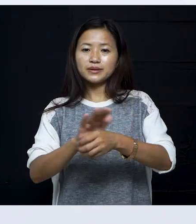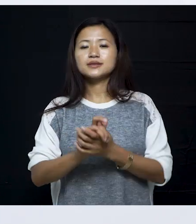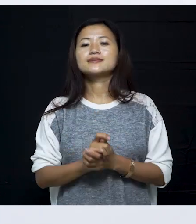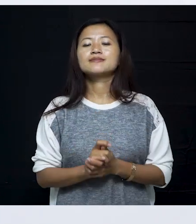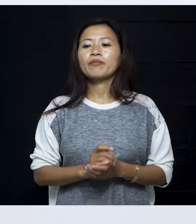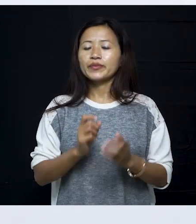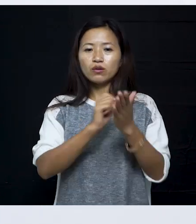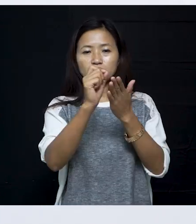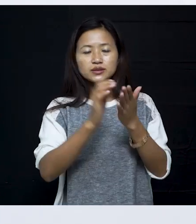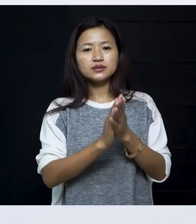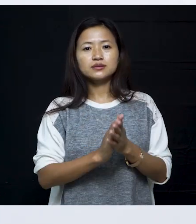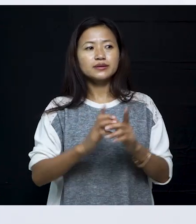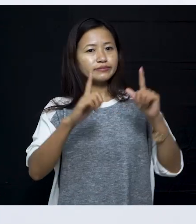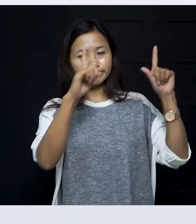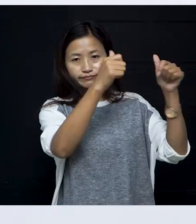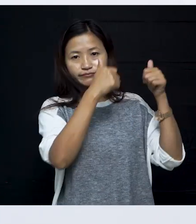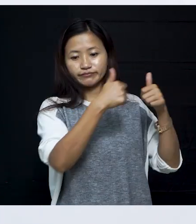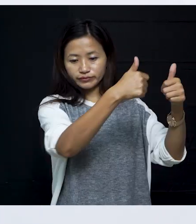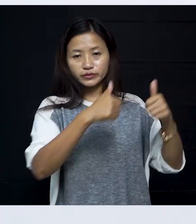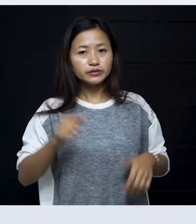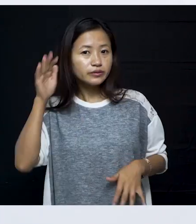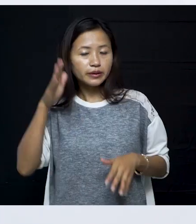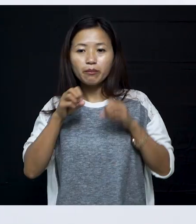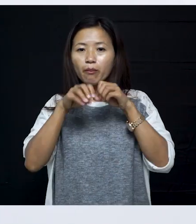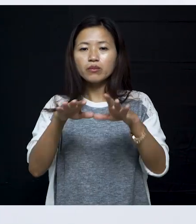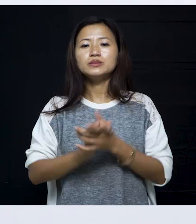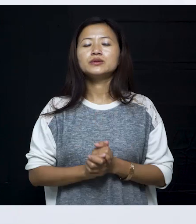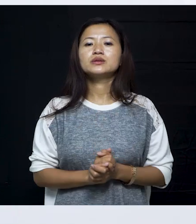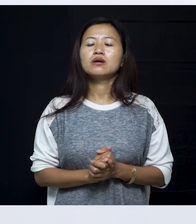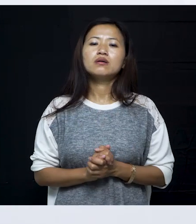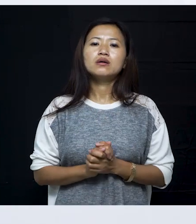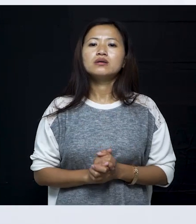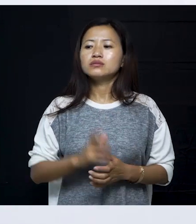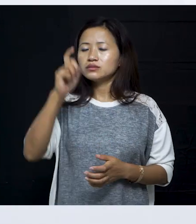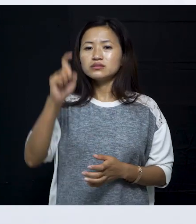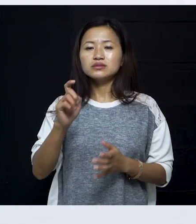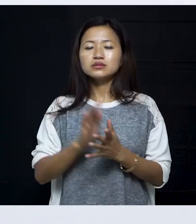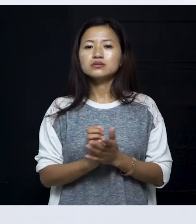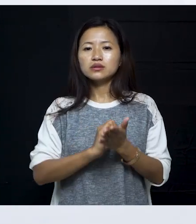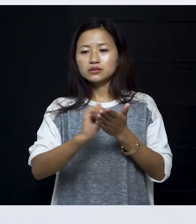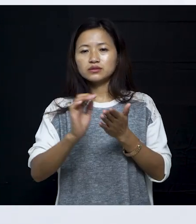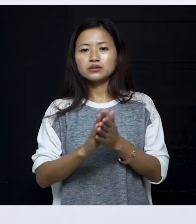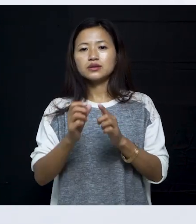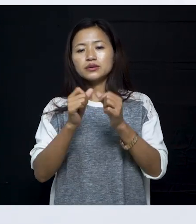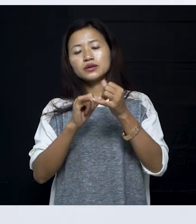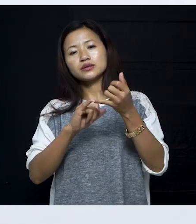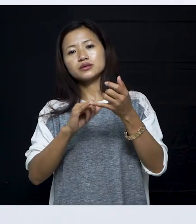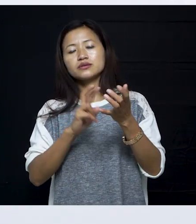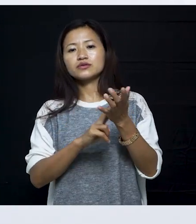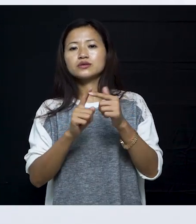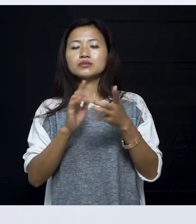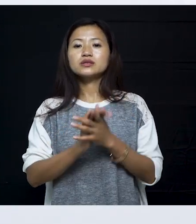signboards or billboards or hoardings for that matter. So now, and it is also required, if we are to write it in passive voice